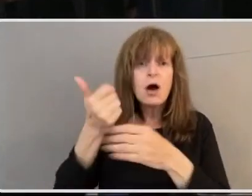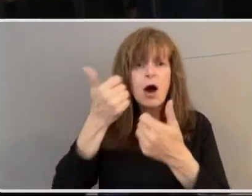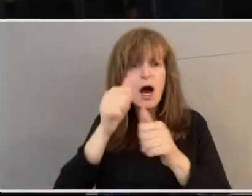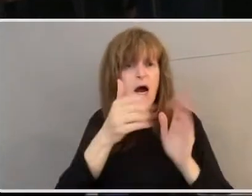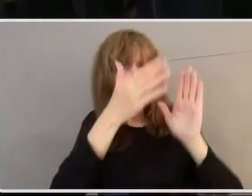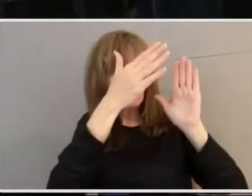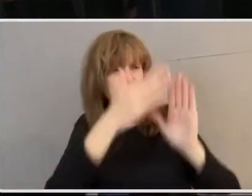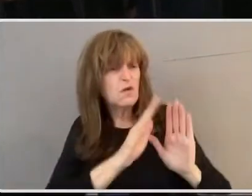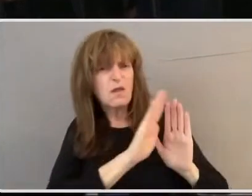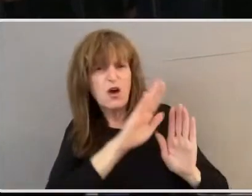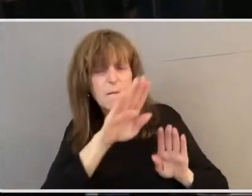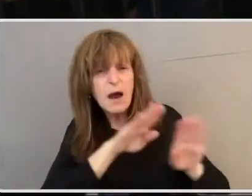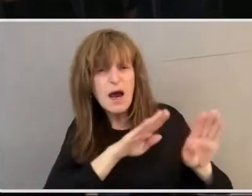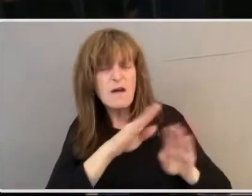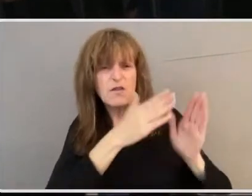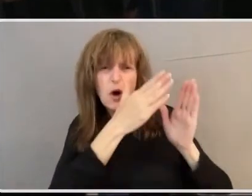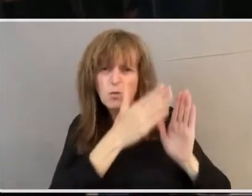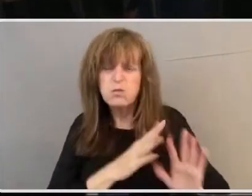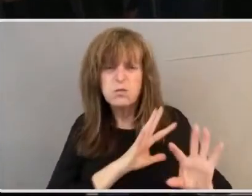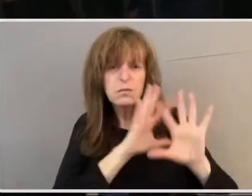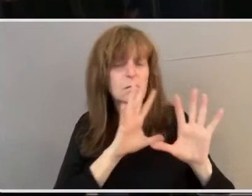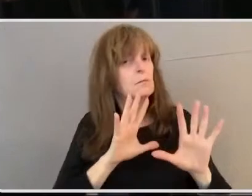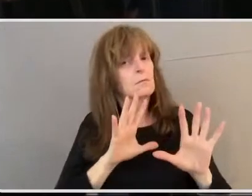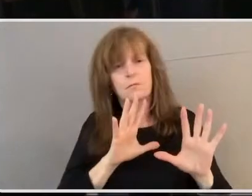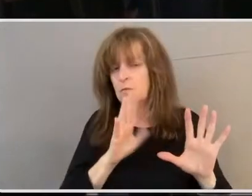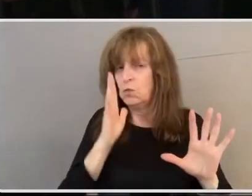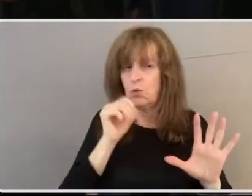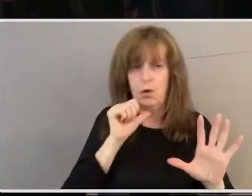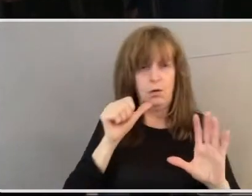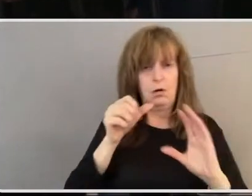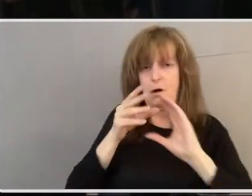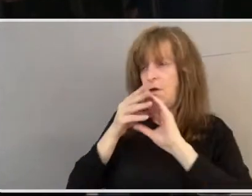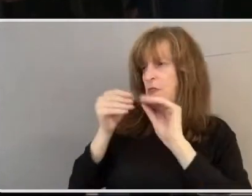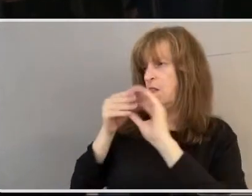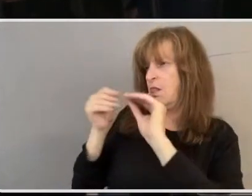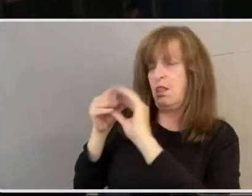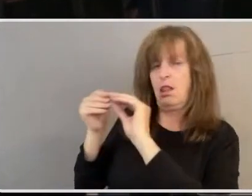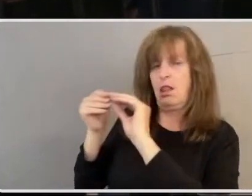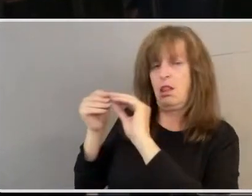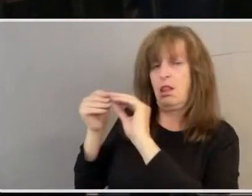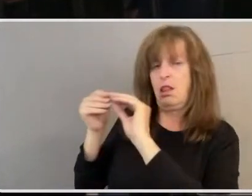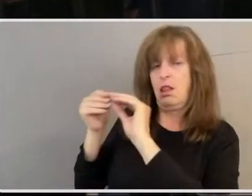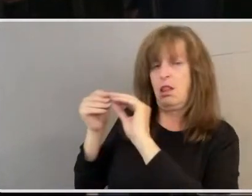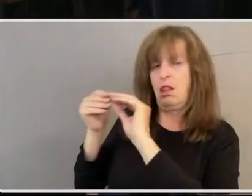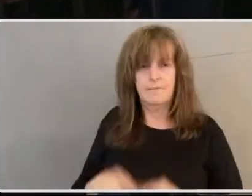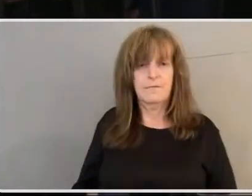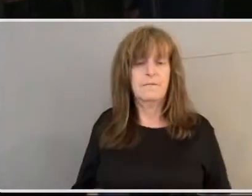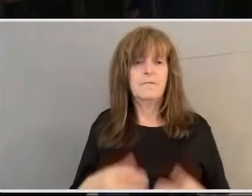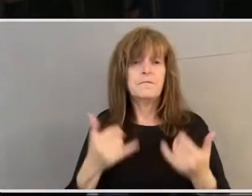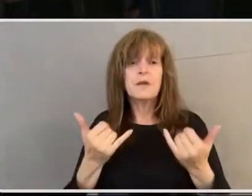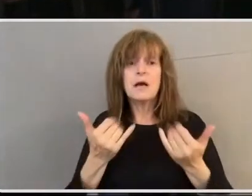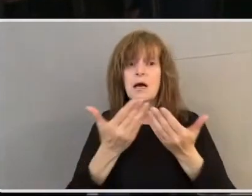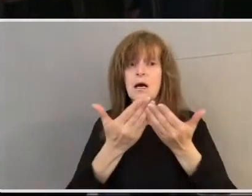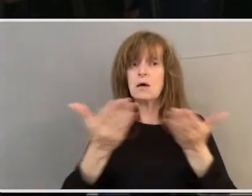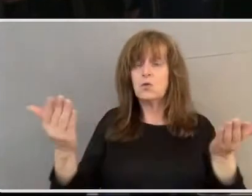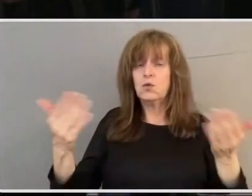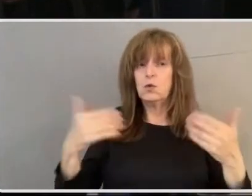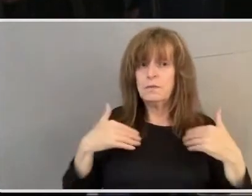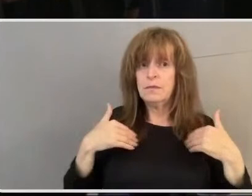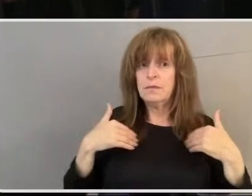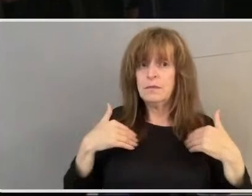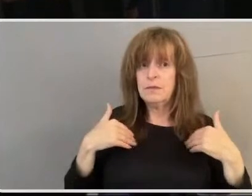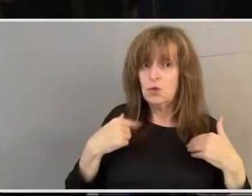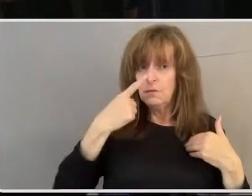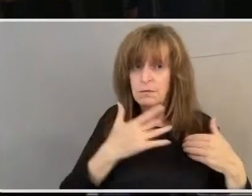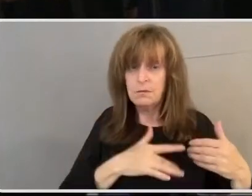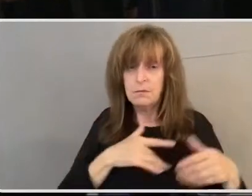the Executive Council. Ministers, please now signify your acceptance by saying either "so help me God" or